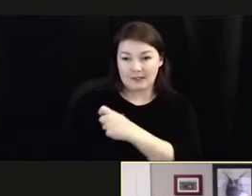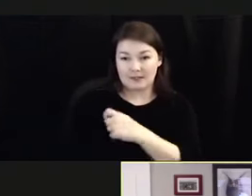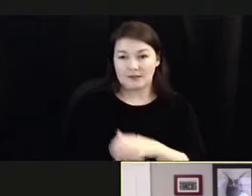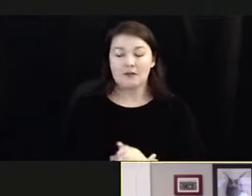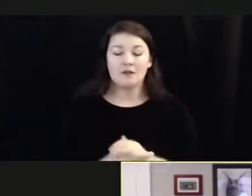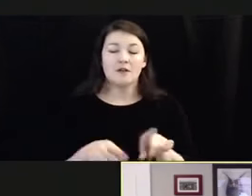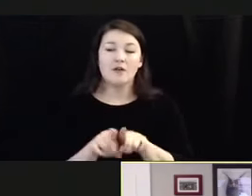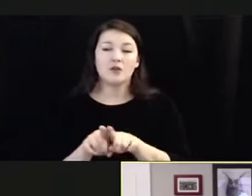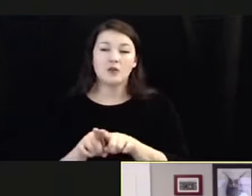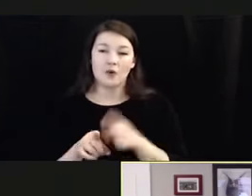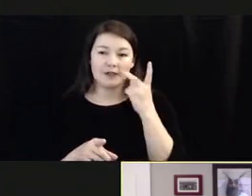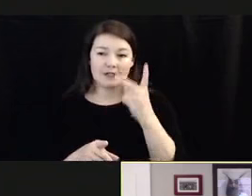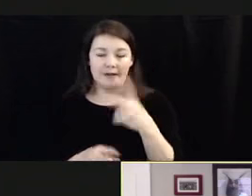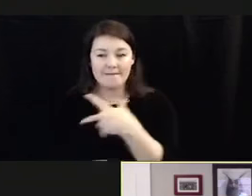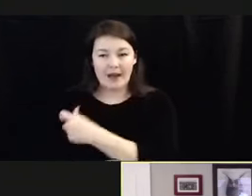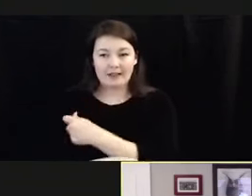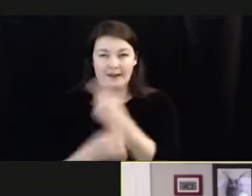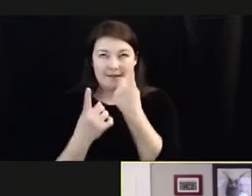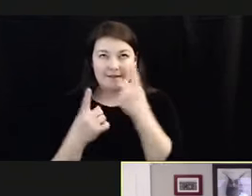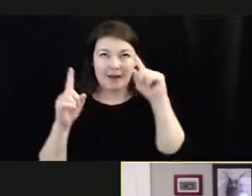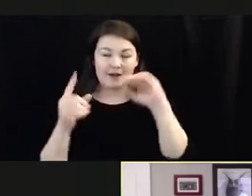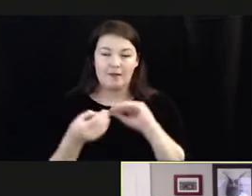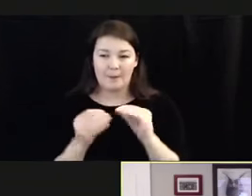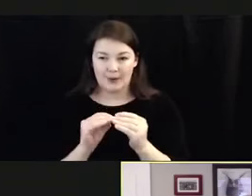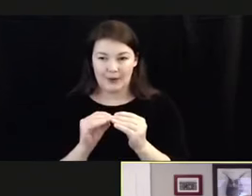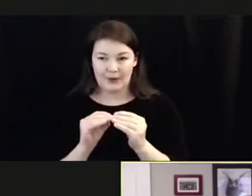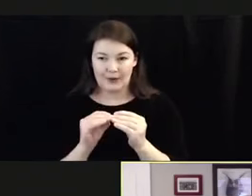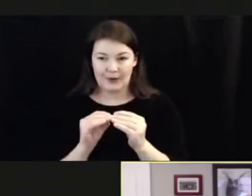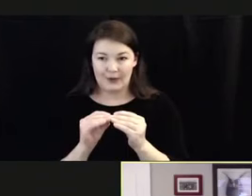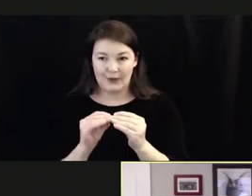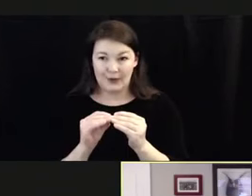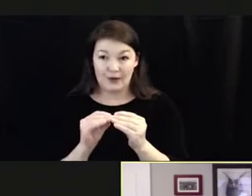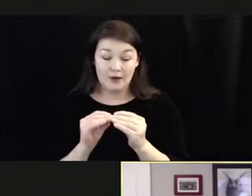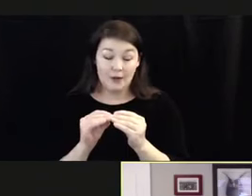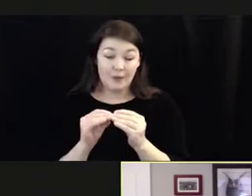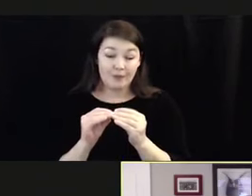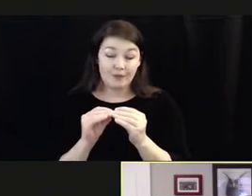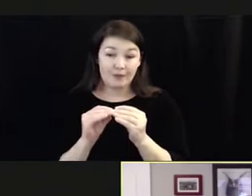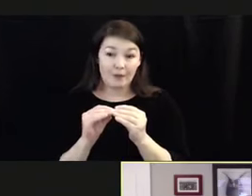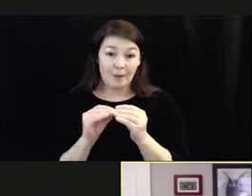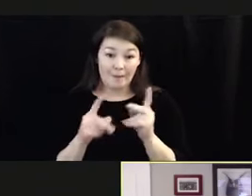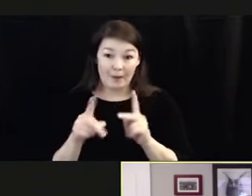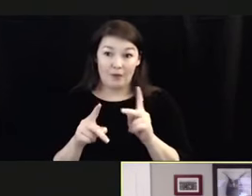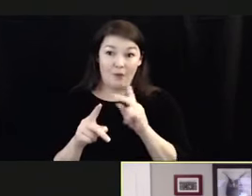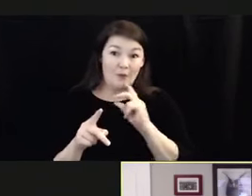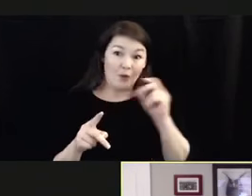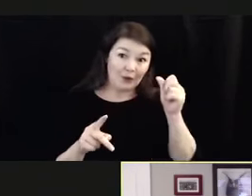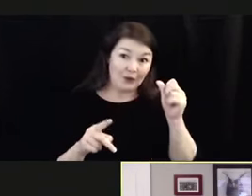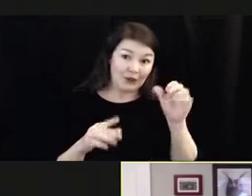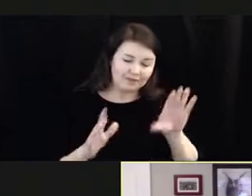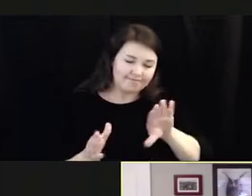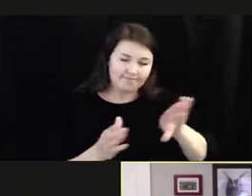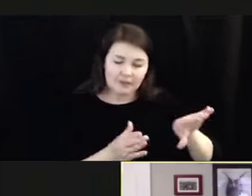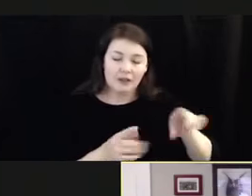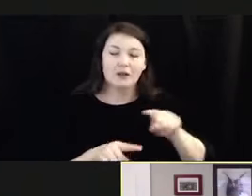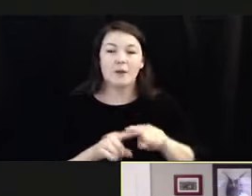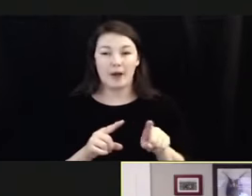showed the vaccine effectiveness numbers that, except for our oldest Coloradans, we really see the vaccine effectiveness